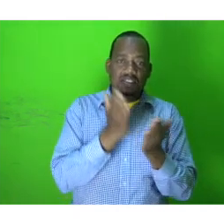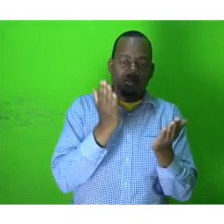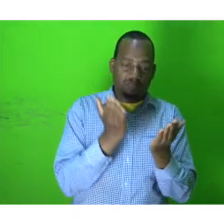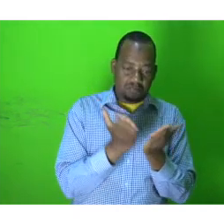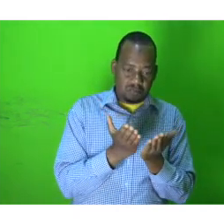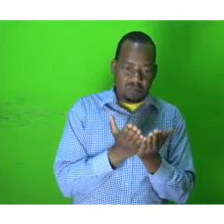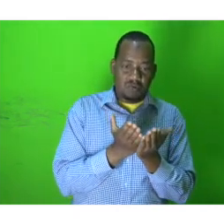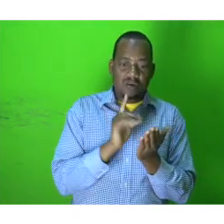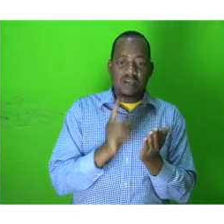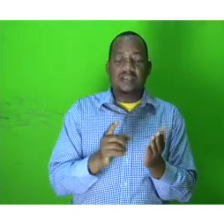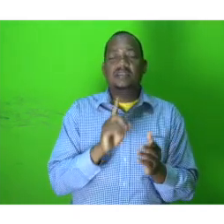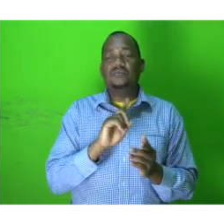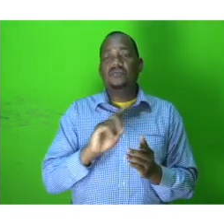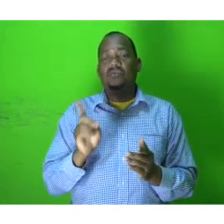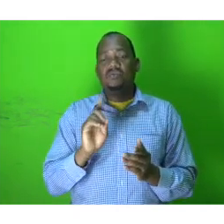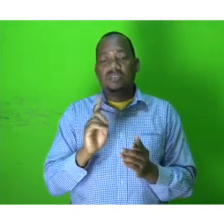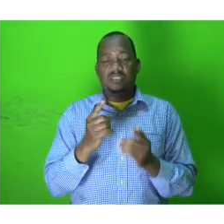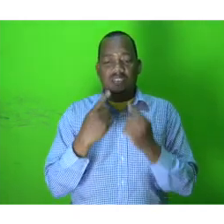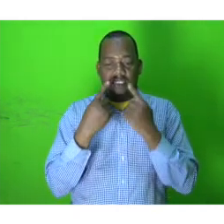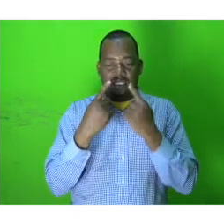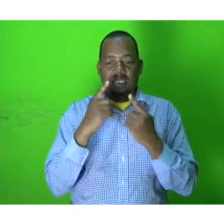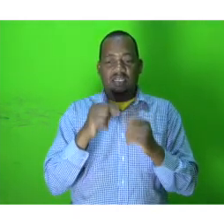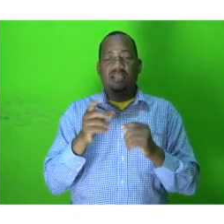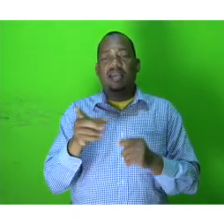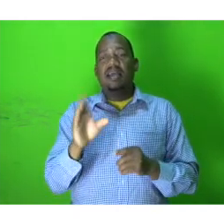of the bank statement.